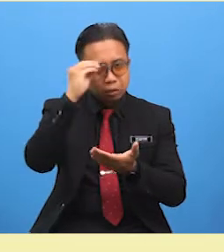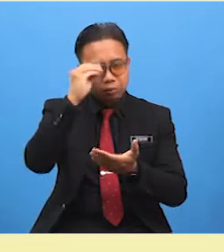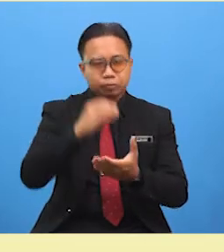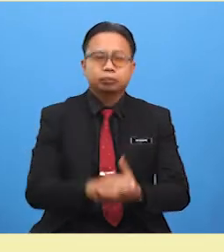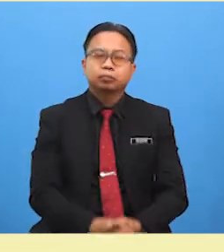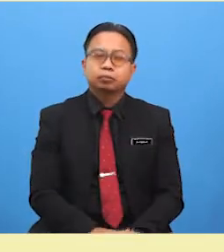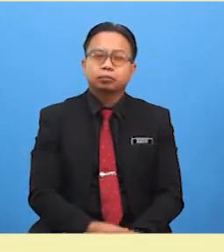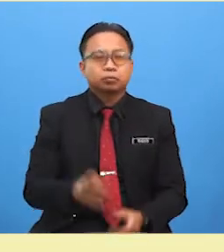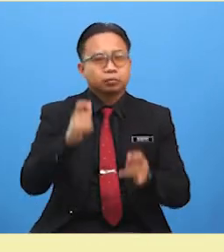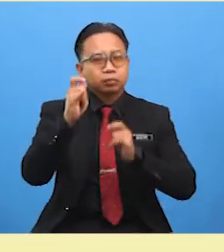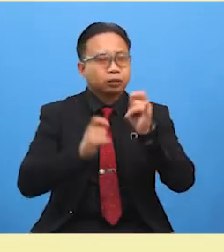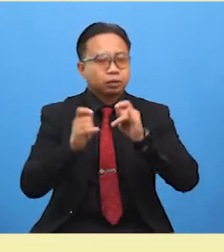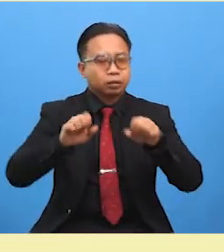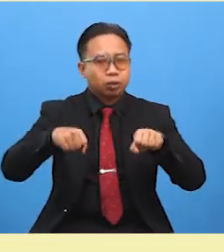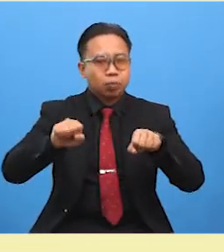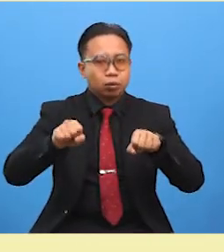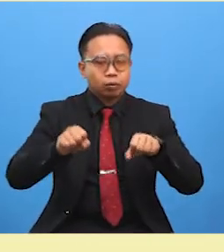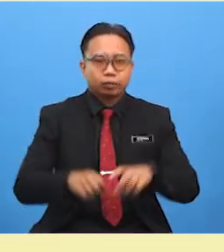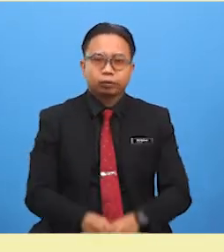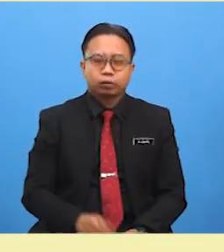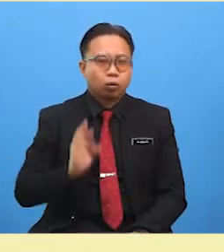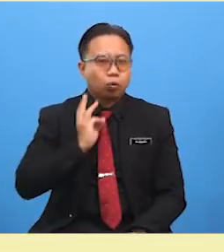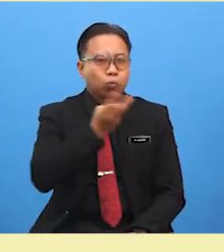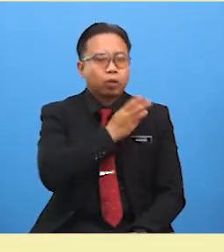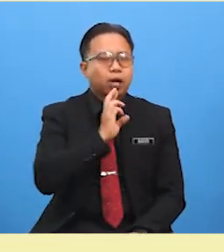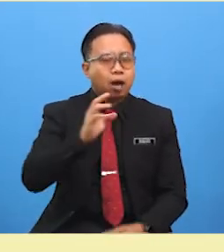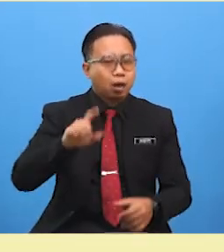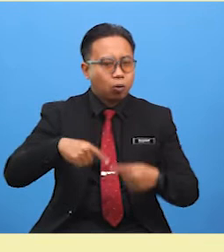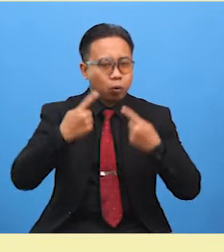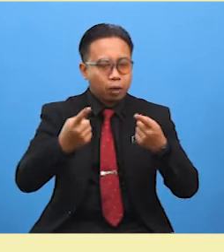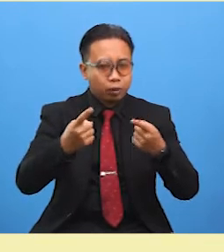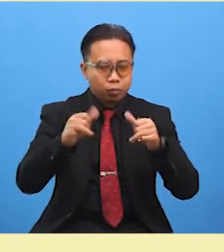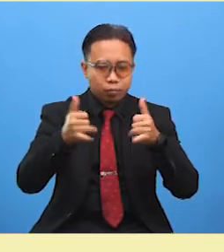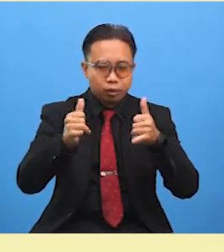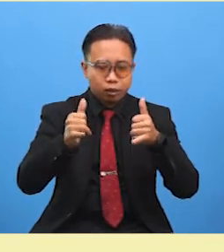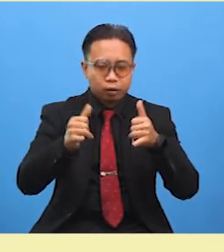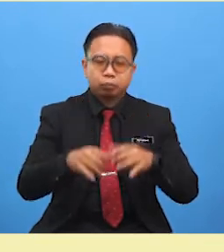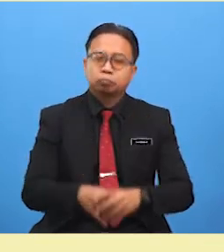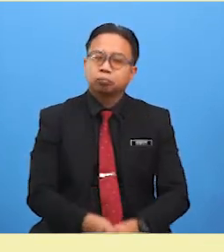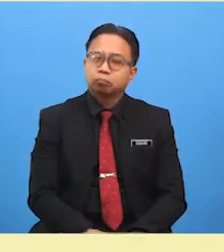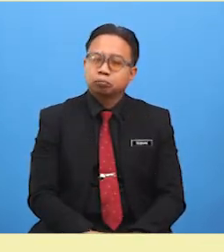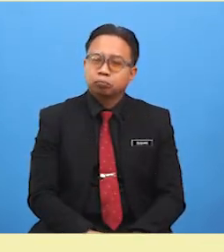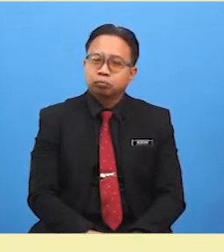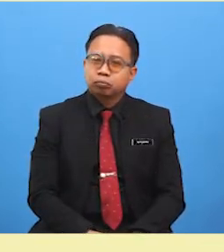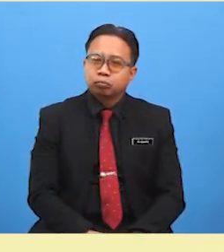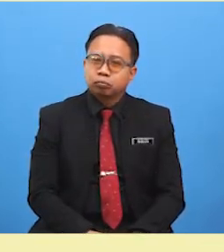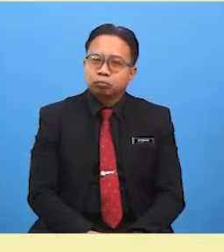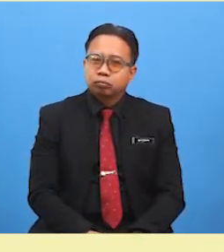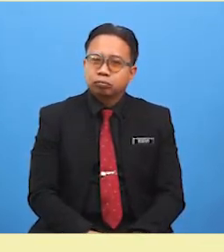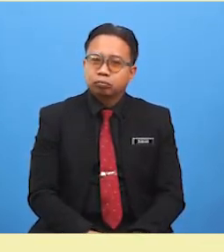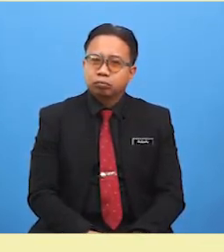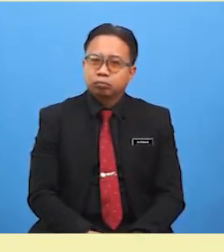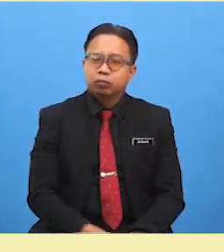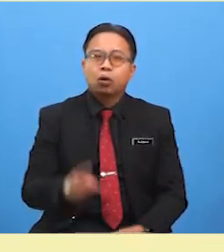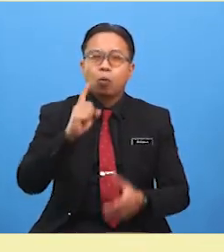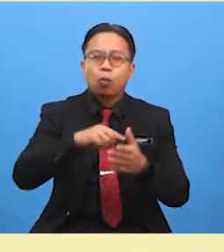comfortable, taxi, motorbike. Well, we are going to play another game. And this game is called